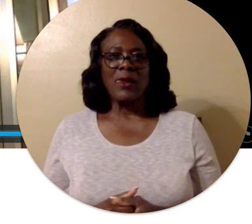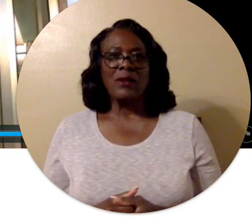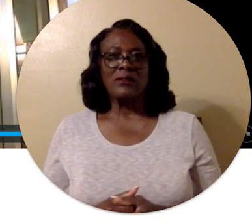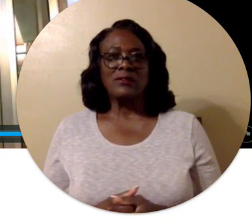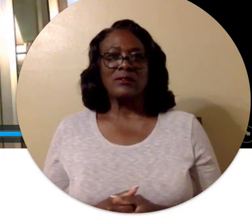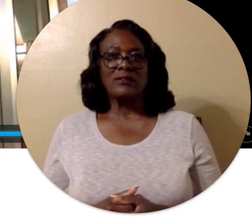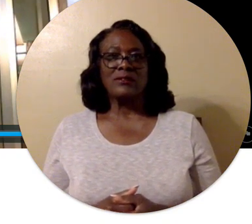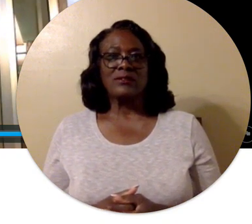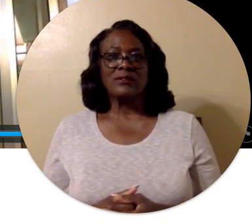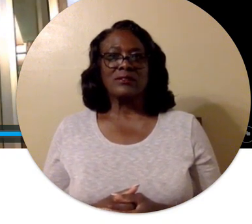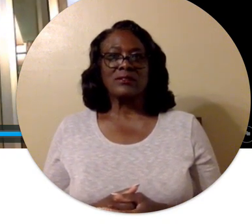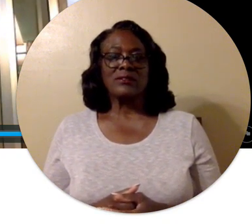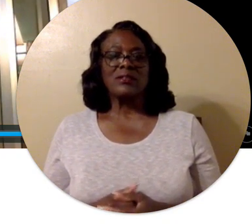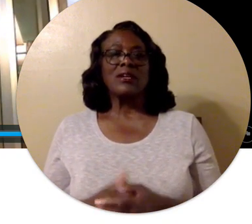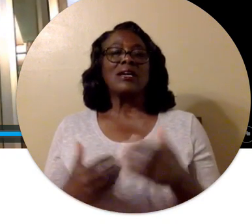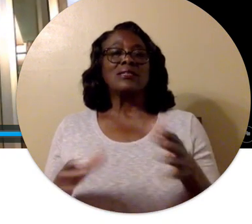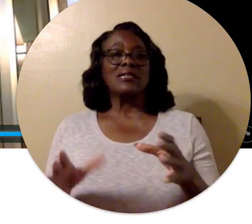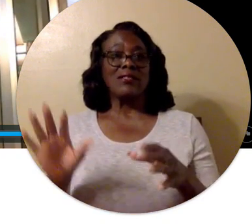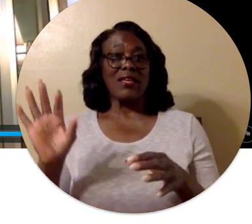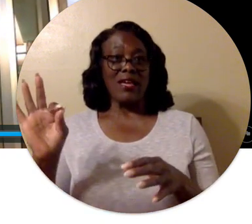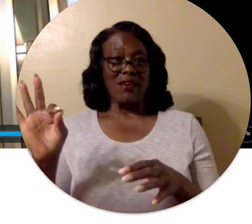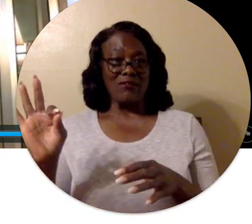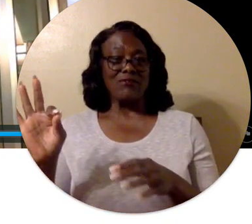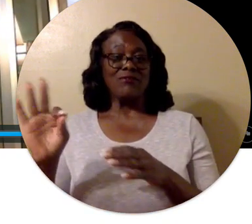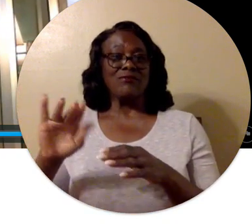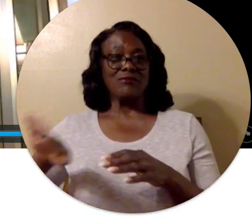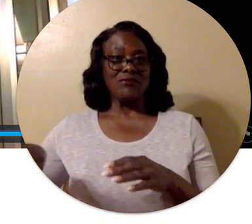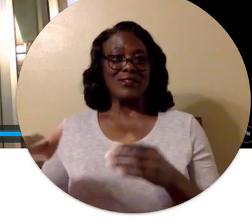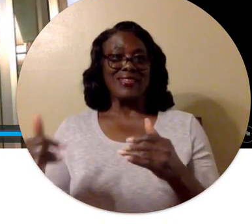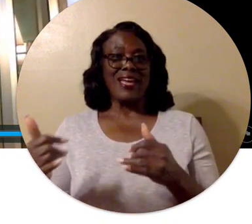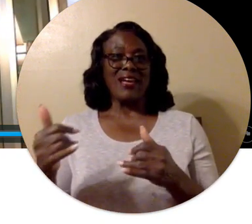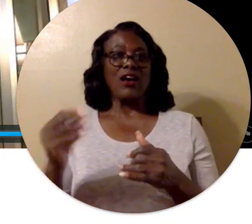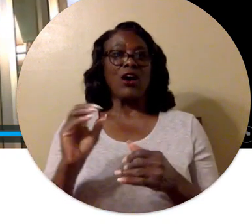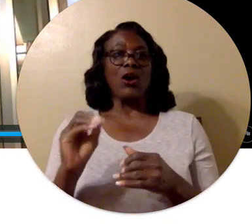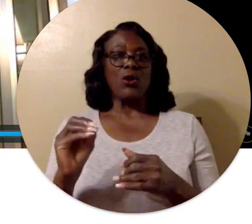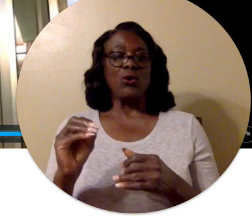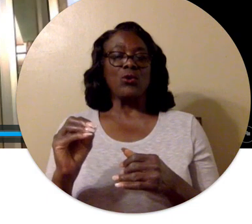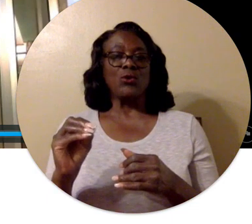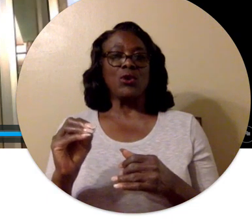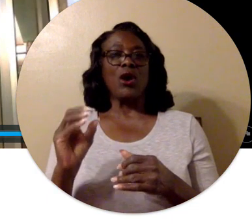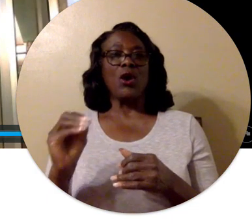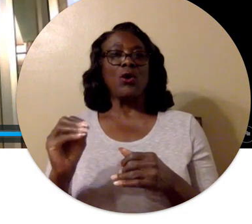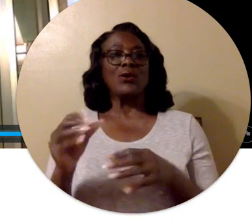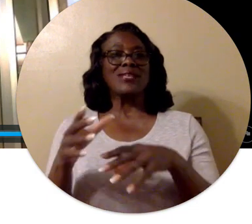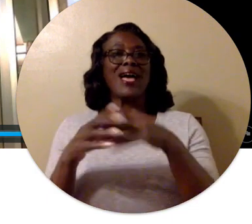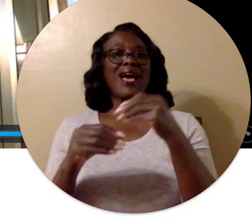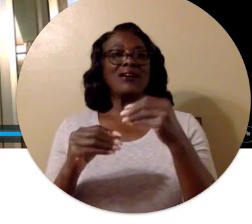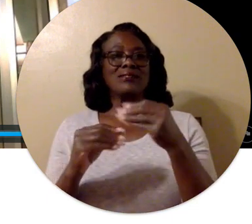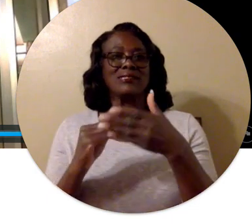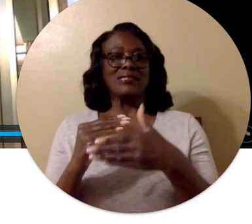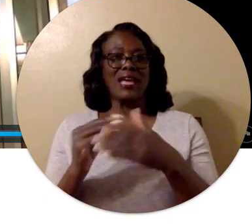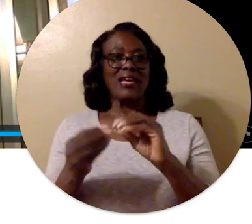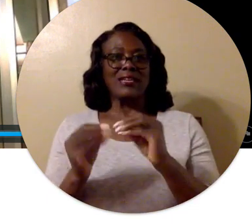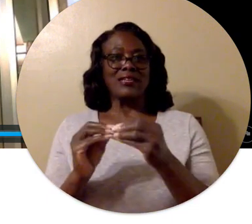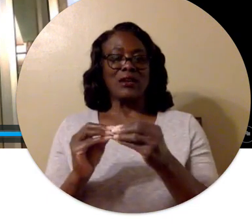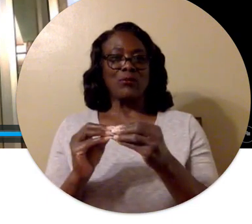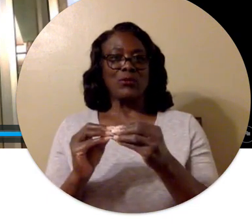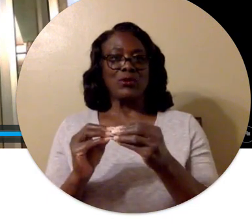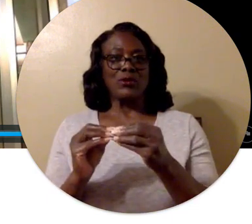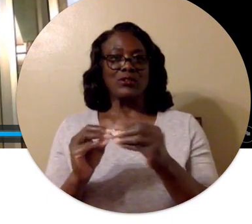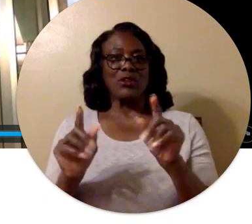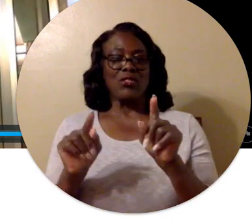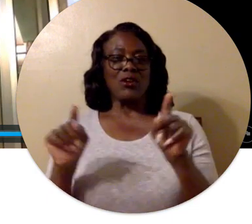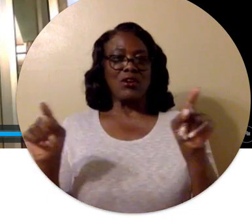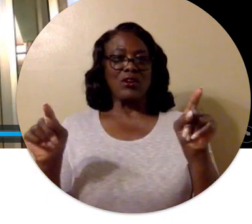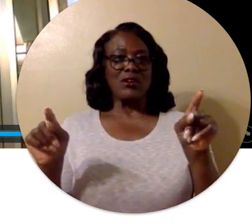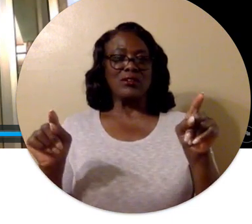Okay, I've done my F. Now I have my O. O stands for outside, my outside numbers. So the furthest numbers away. So